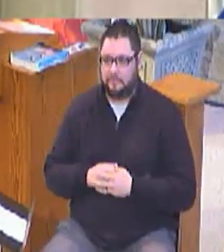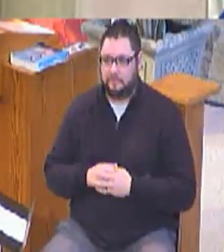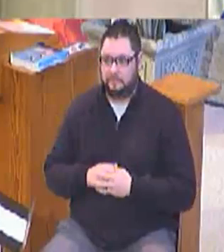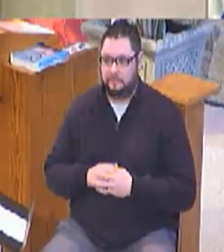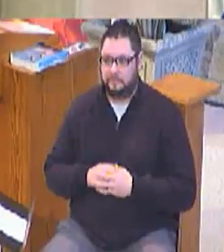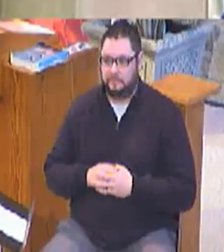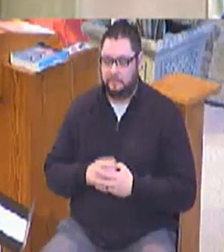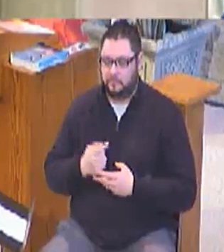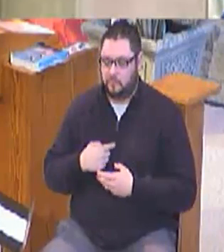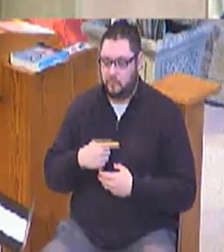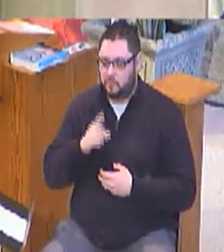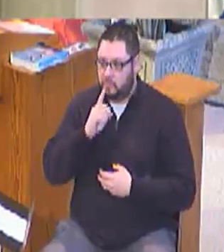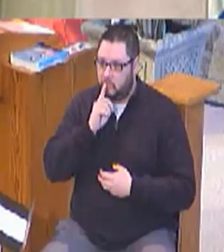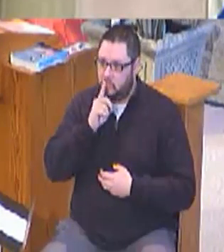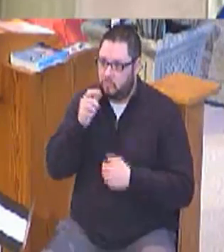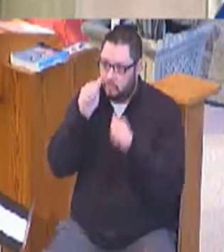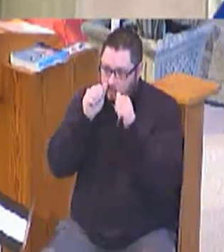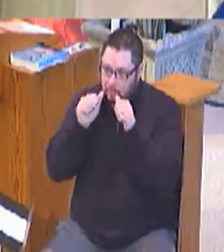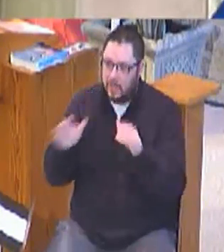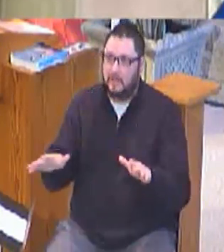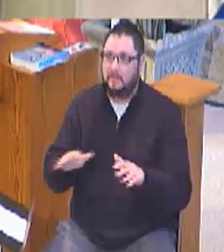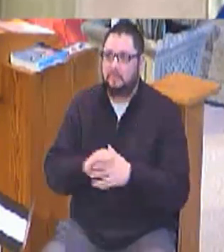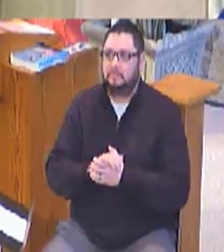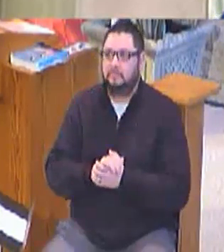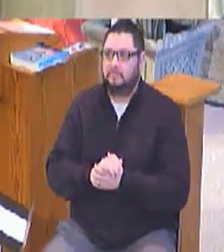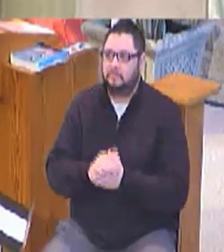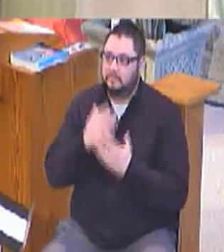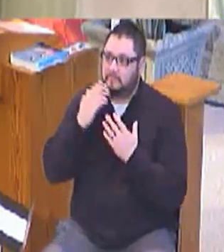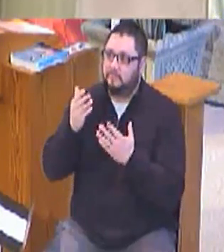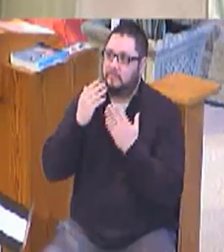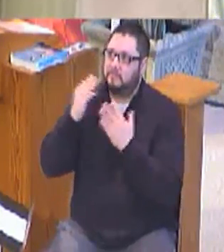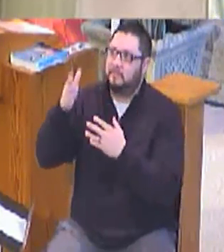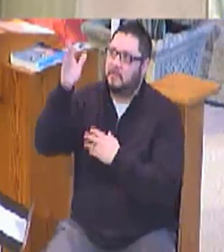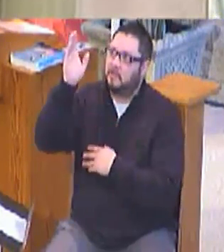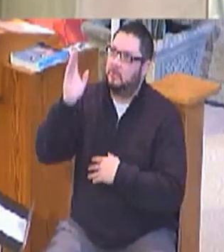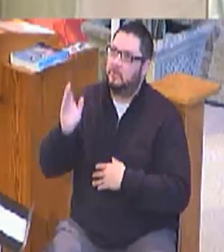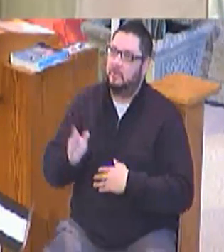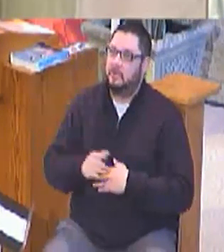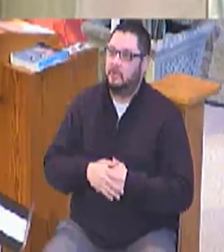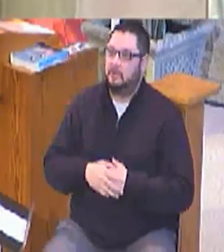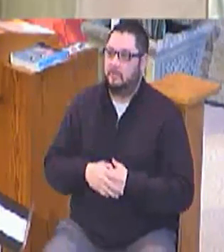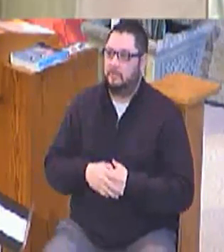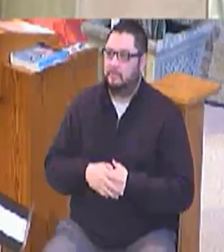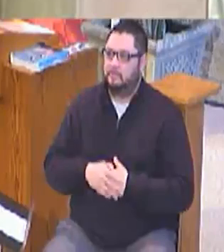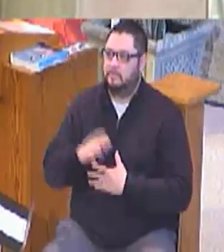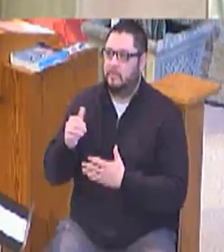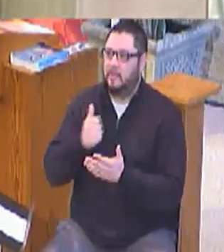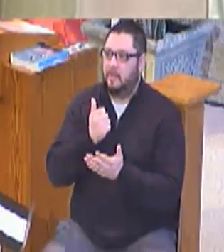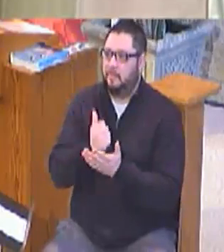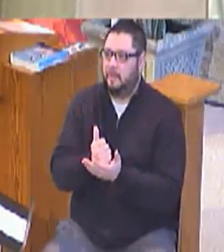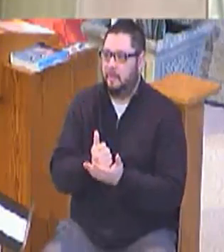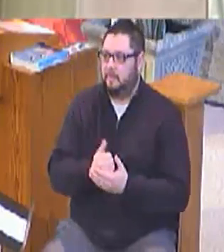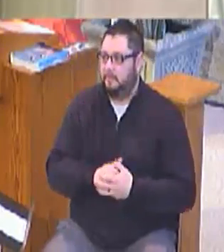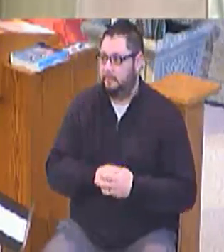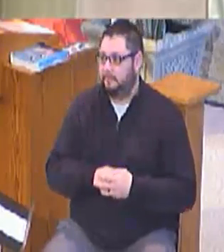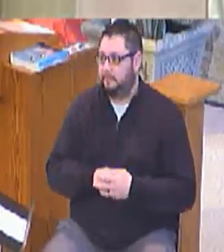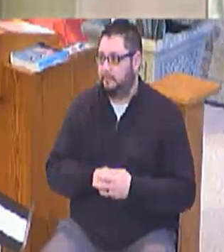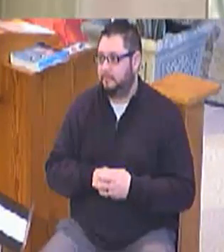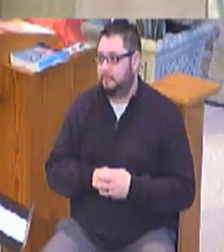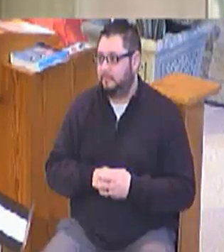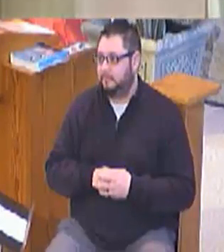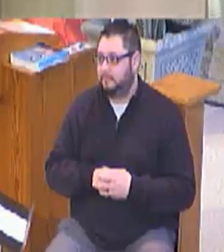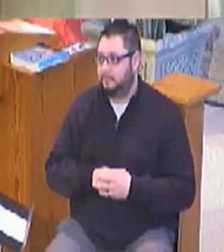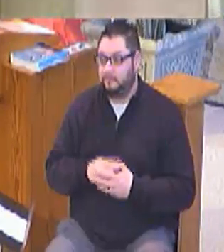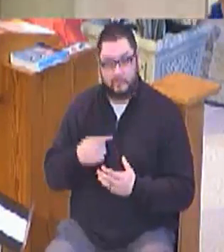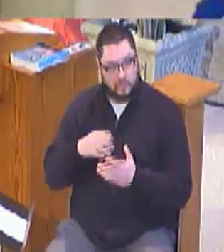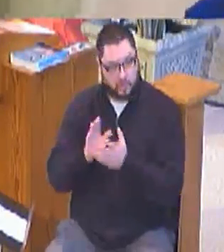We are truly blessed. Thank you, thank you, thank you, God. Amen. Shall